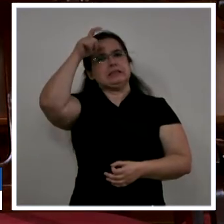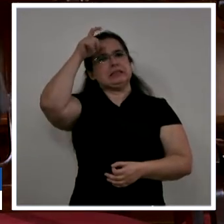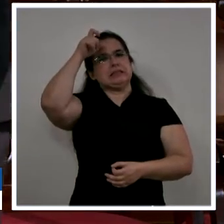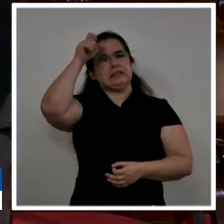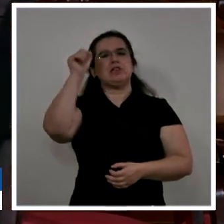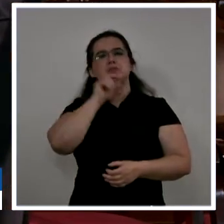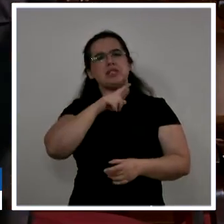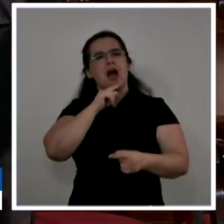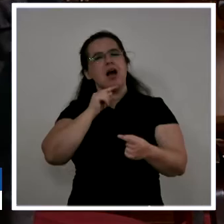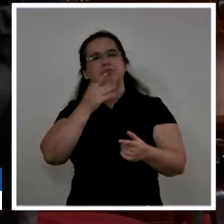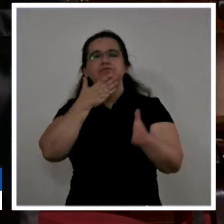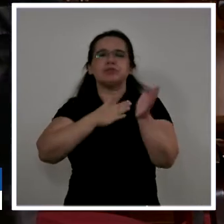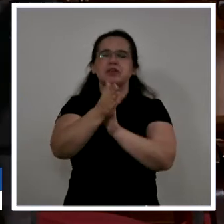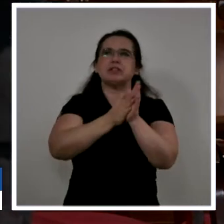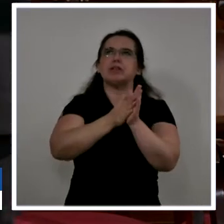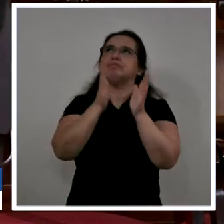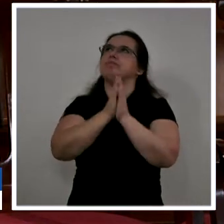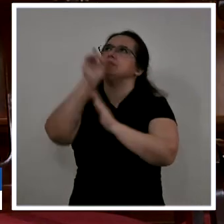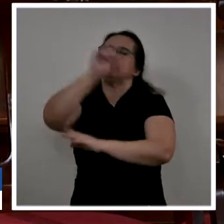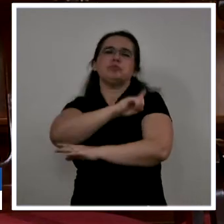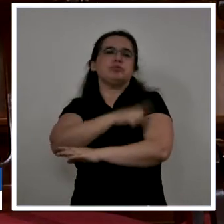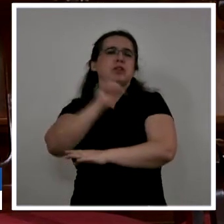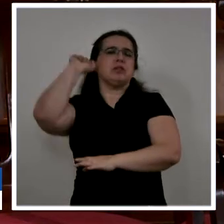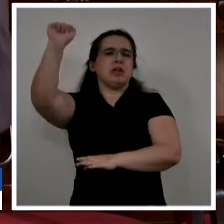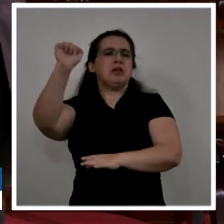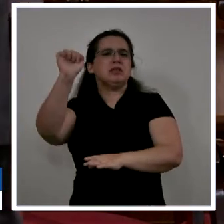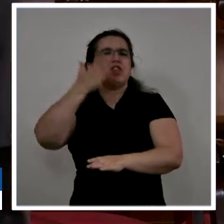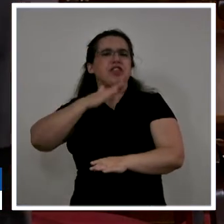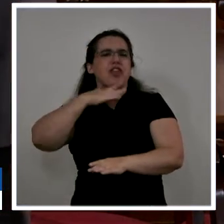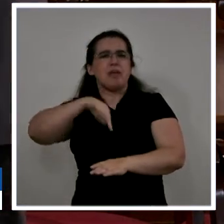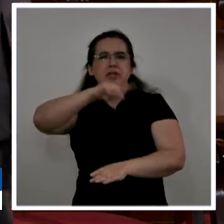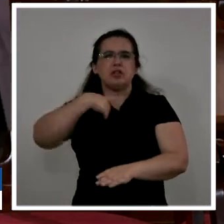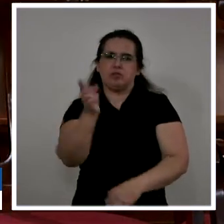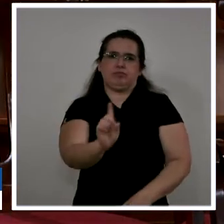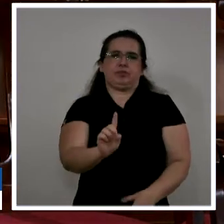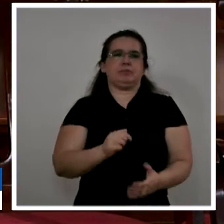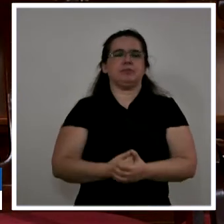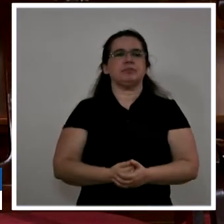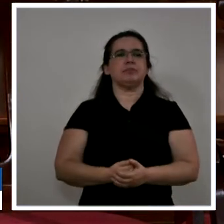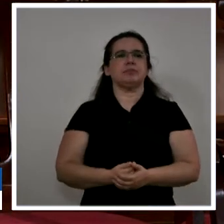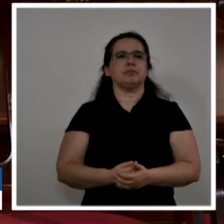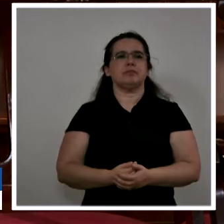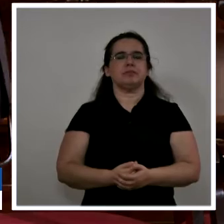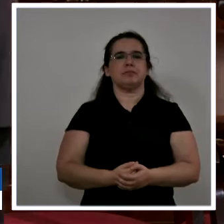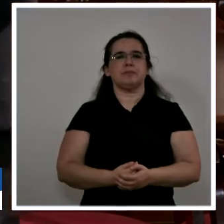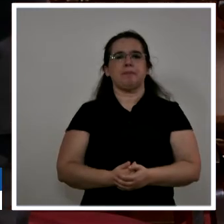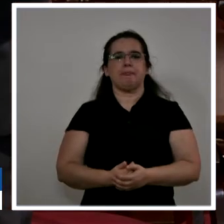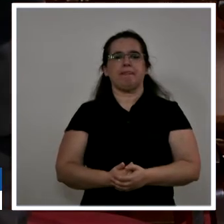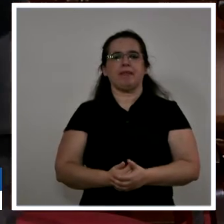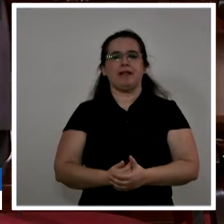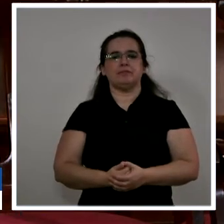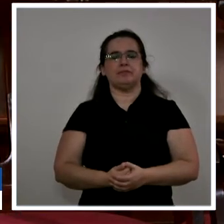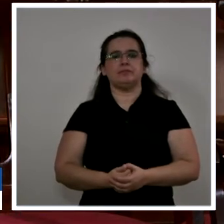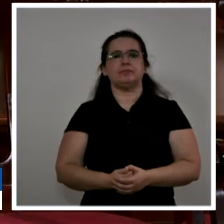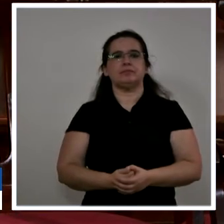poderia argumentar que o poder de Deus não era suficiente para nós. Therefore, Jesus was in all points tempted like as we